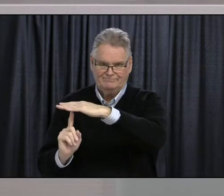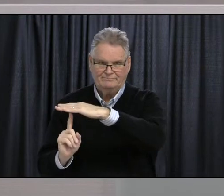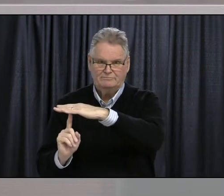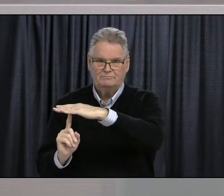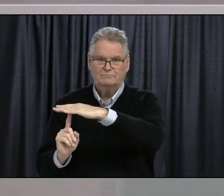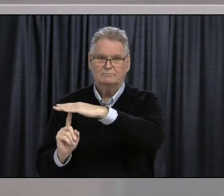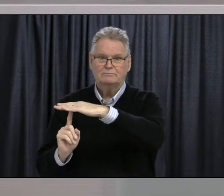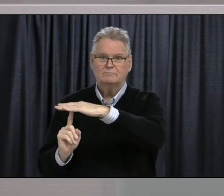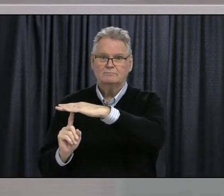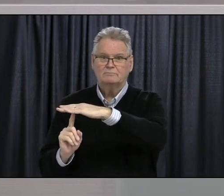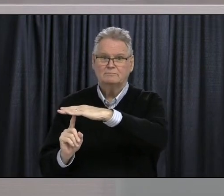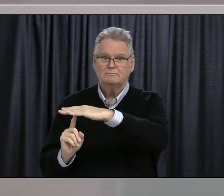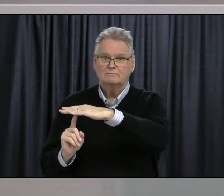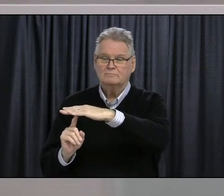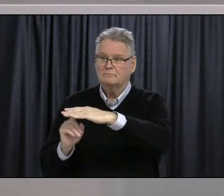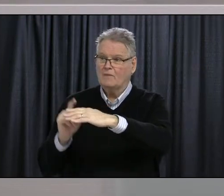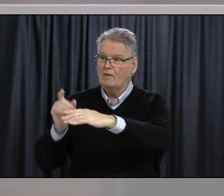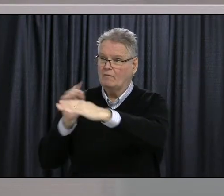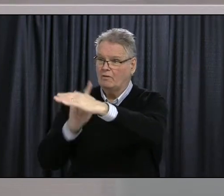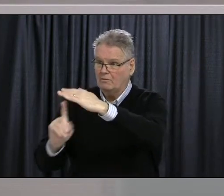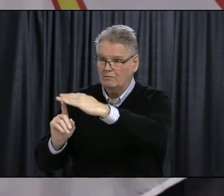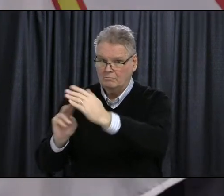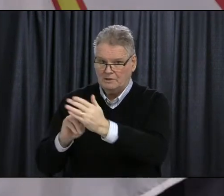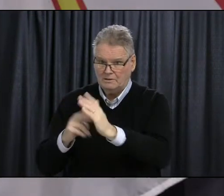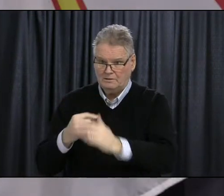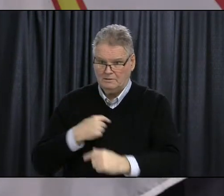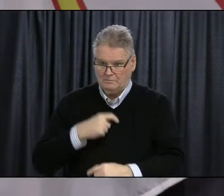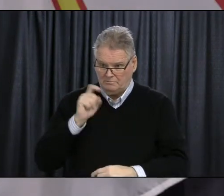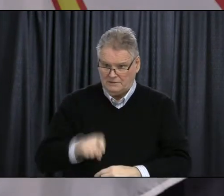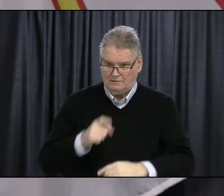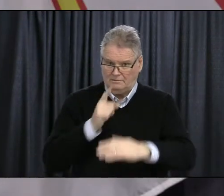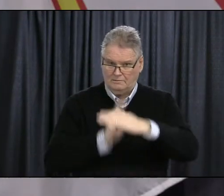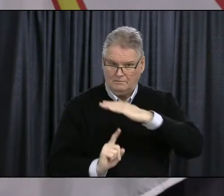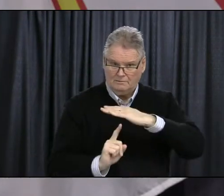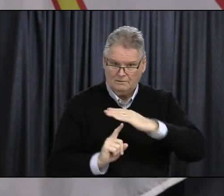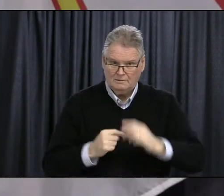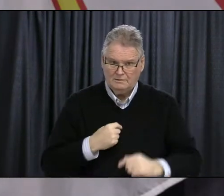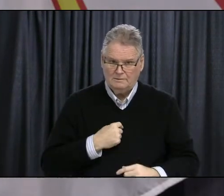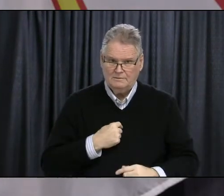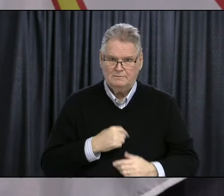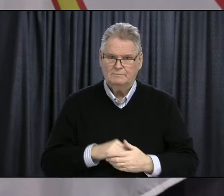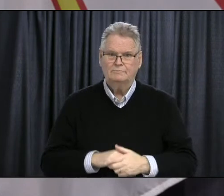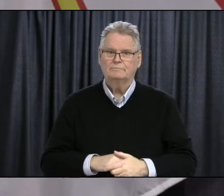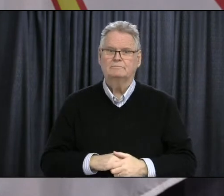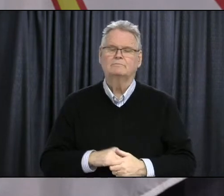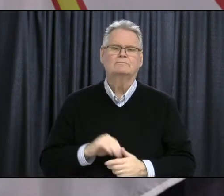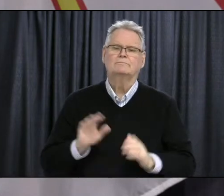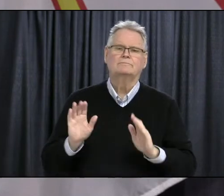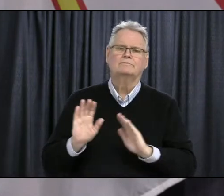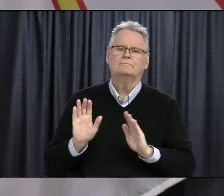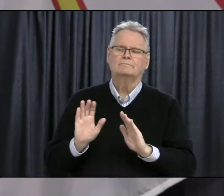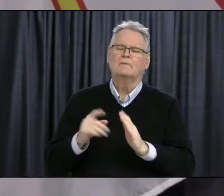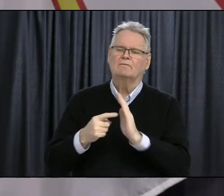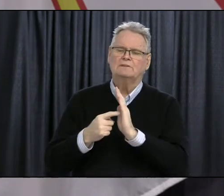No. So self-isolation happens for people who are returning